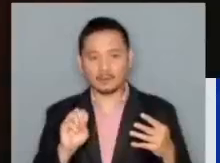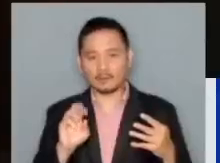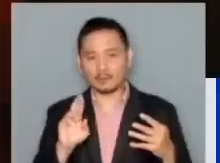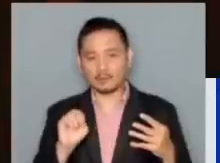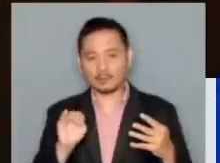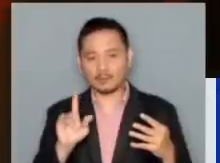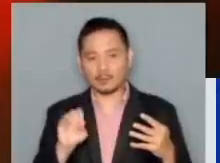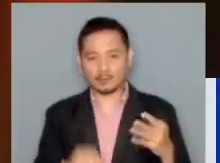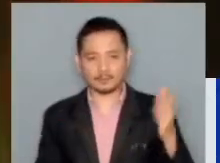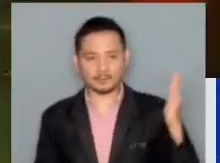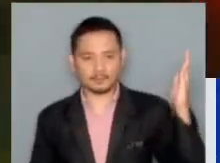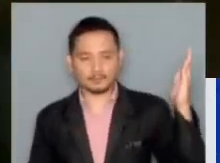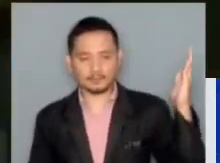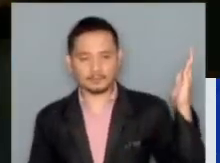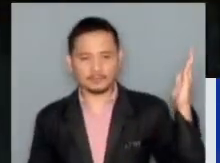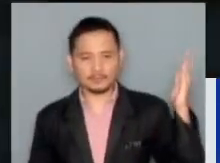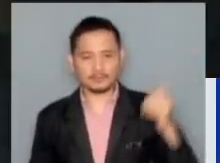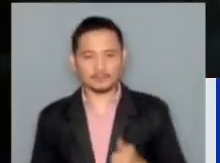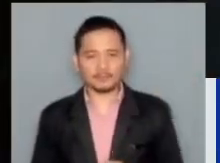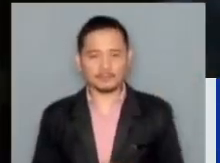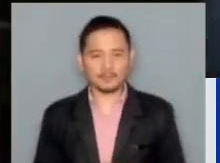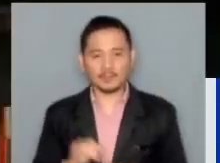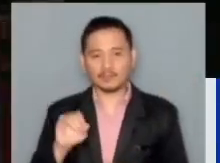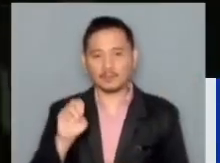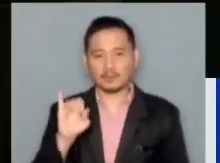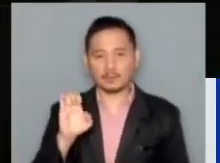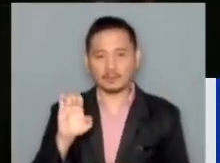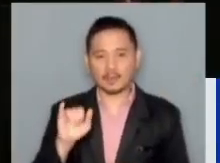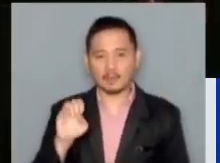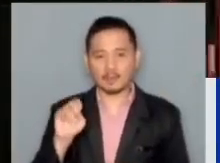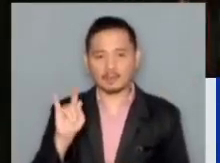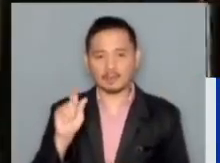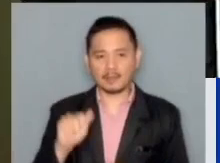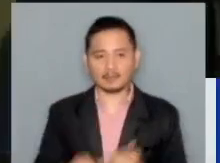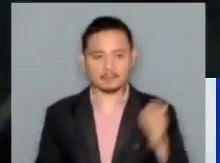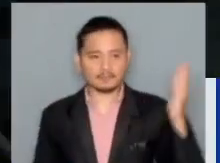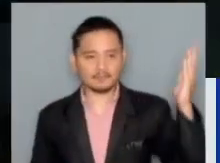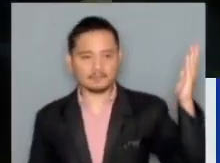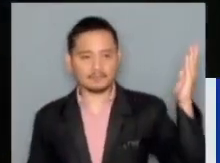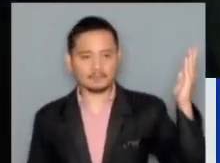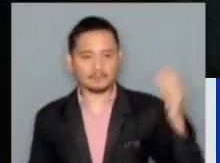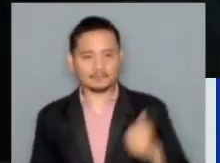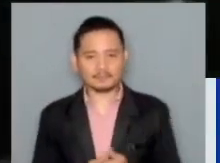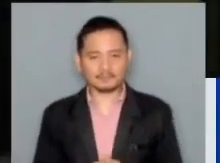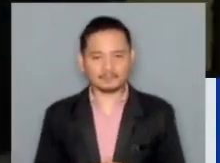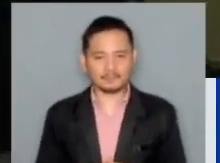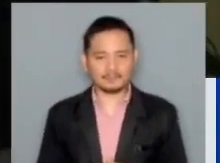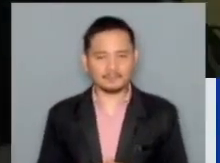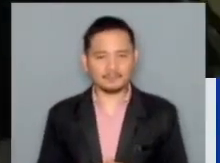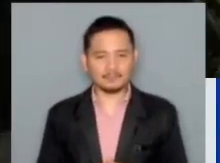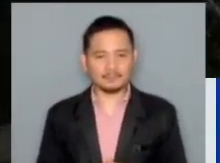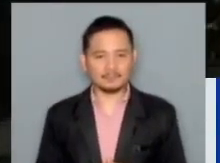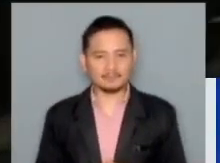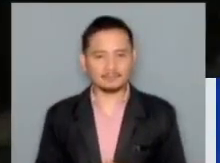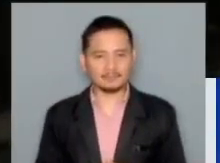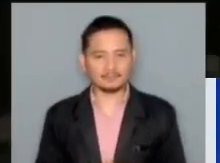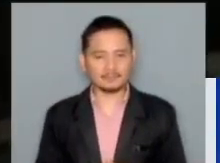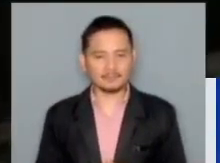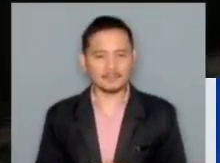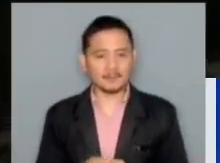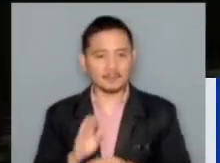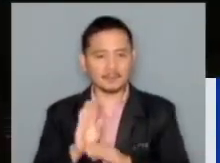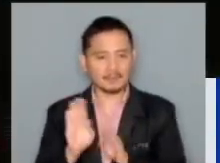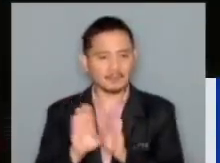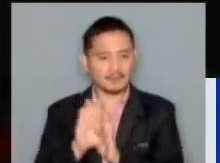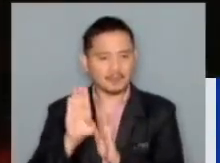President for Program Management, Joey Abacan. Senior Vice President, Corporate Strategic Planning and Business Development and concurrent Chief